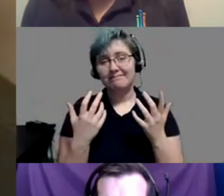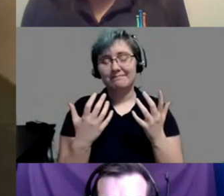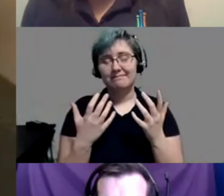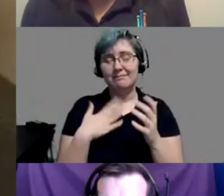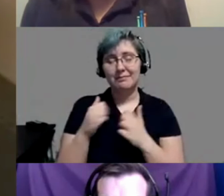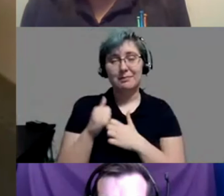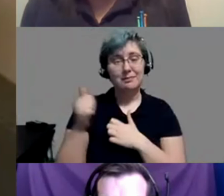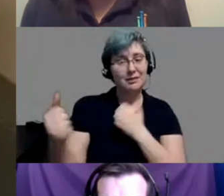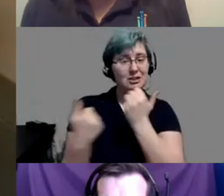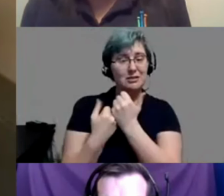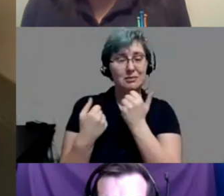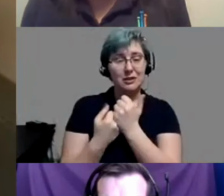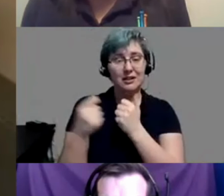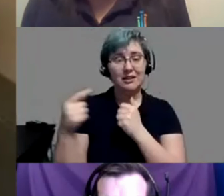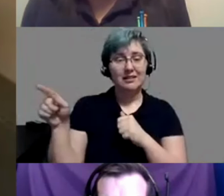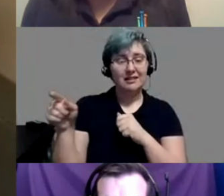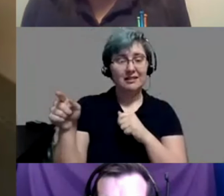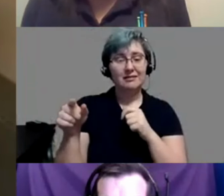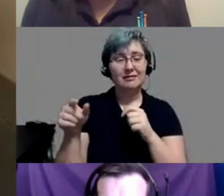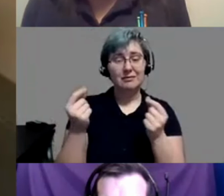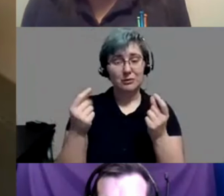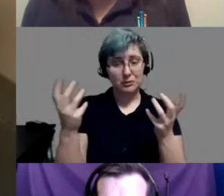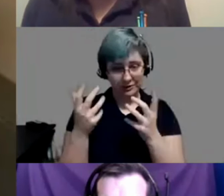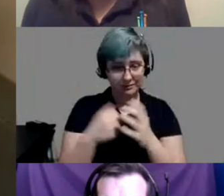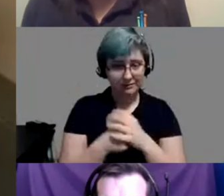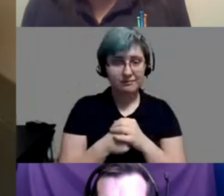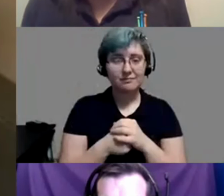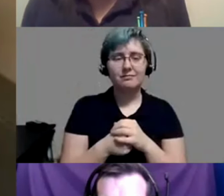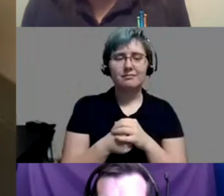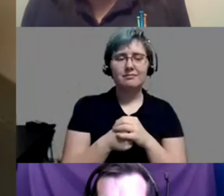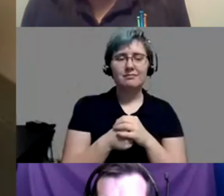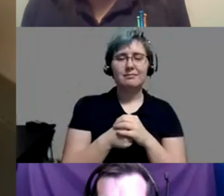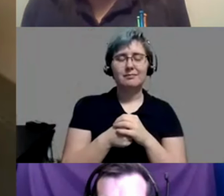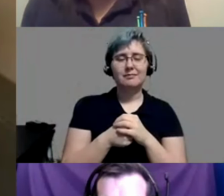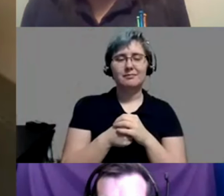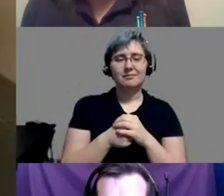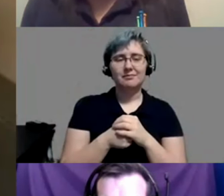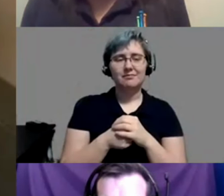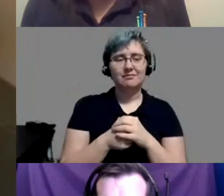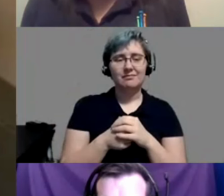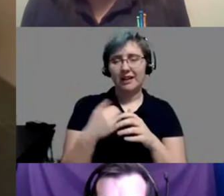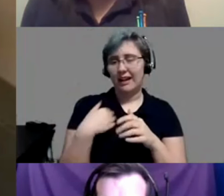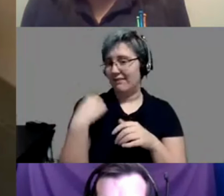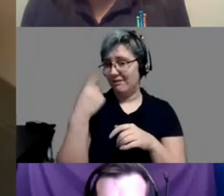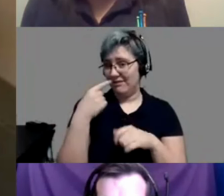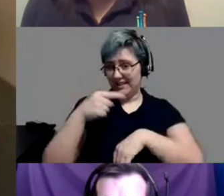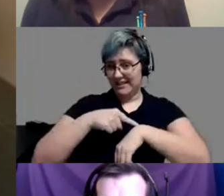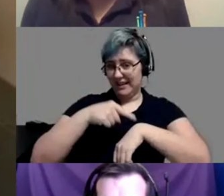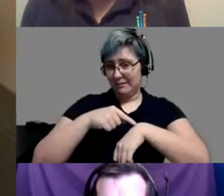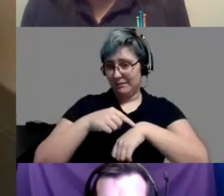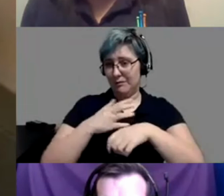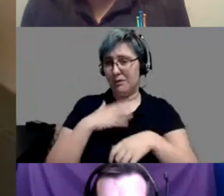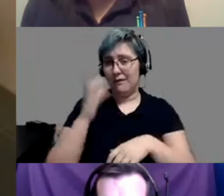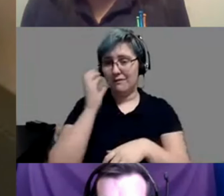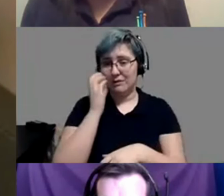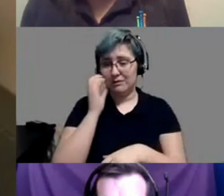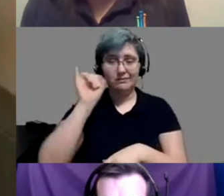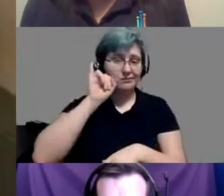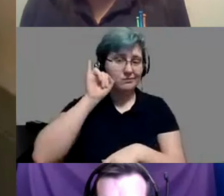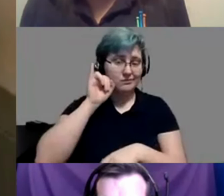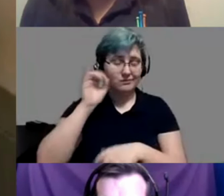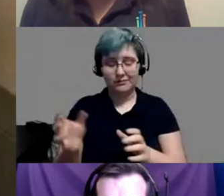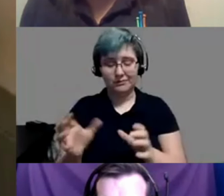he did was I had FaceTime on my iPhone. Mm-hmm. And so we do it, and